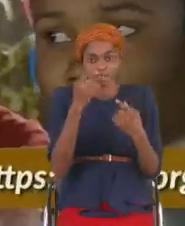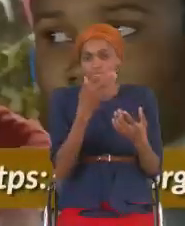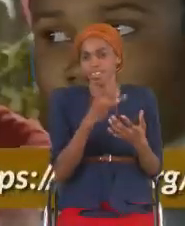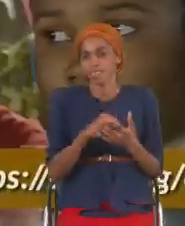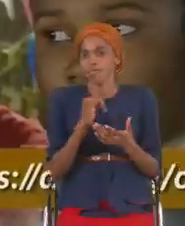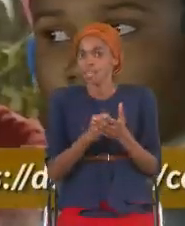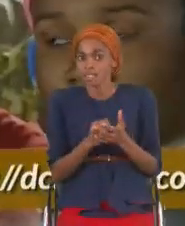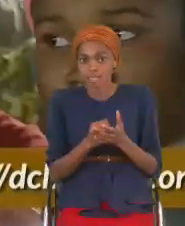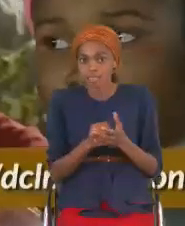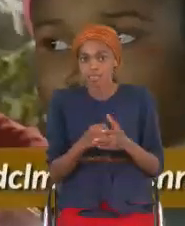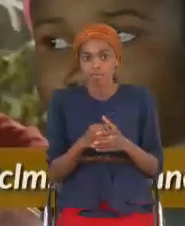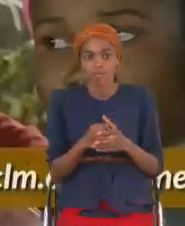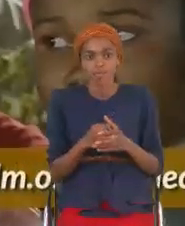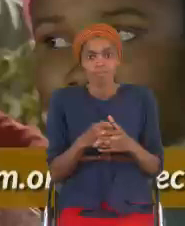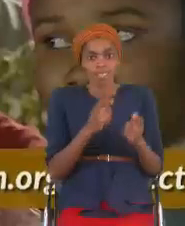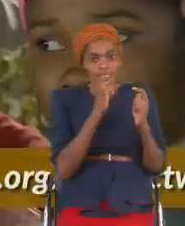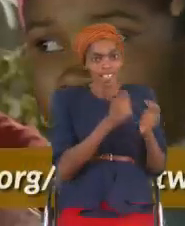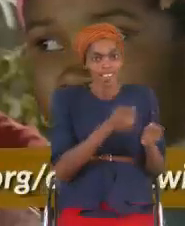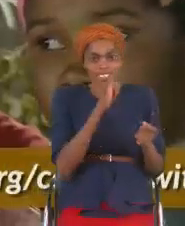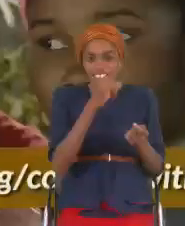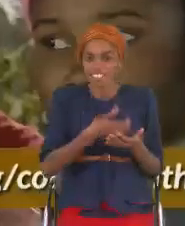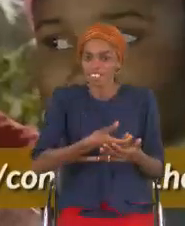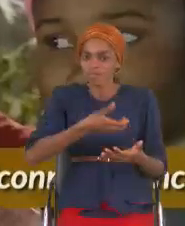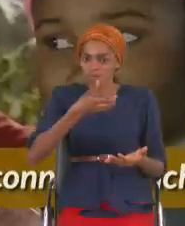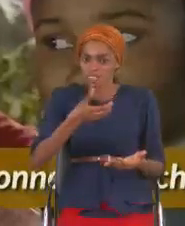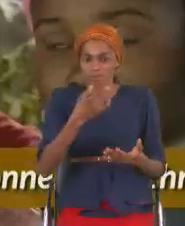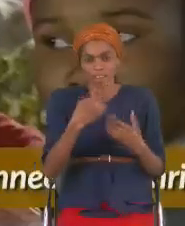rich. Inside it, you have free book.